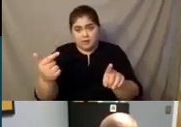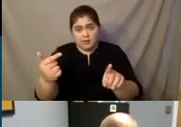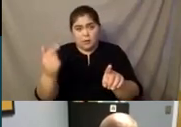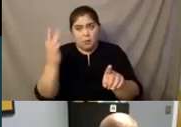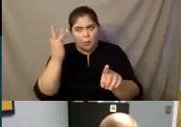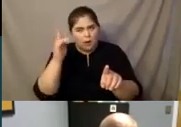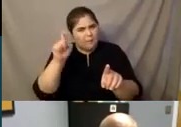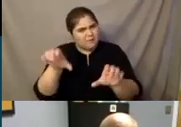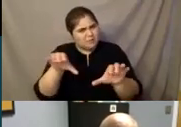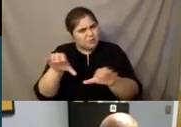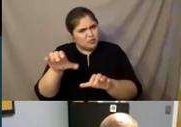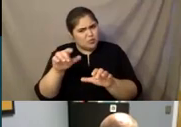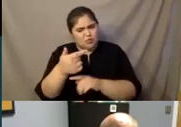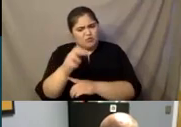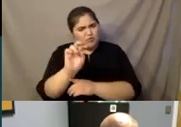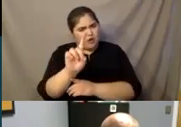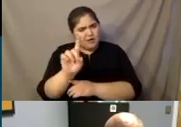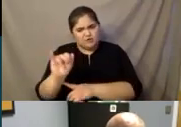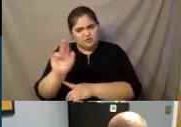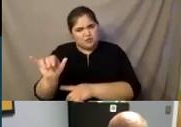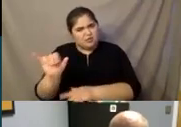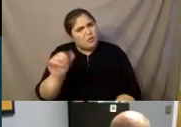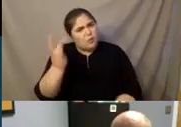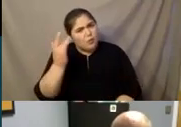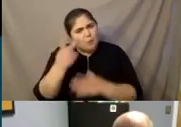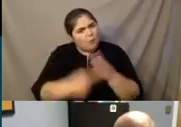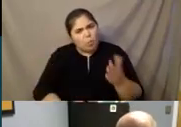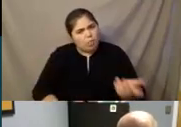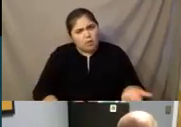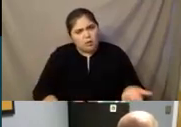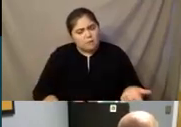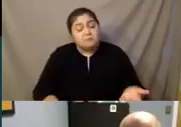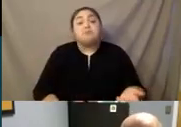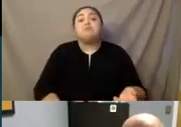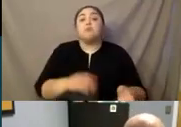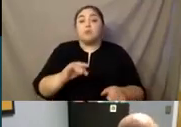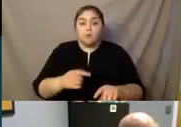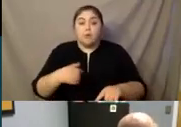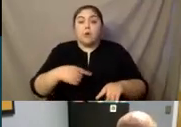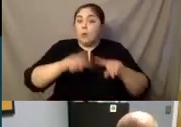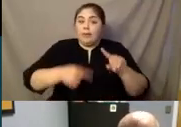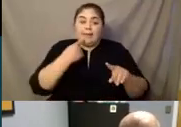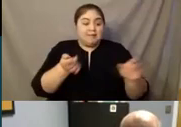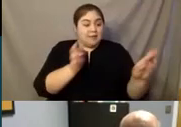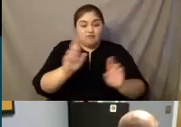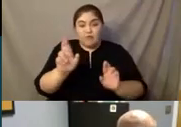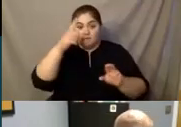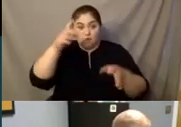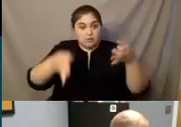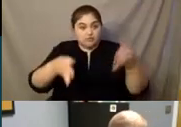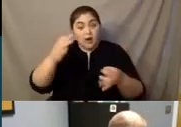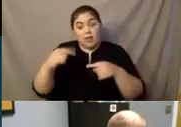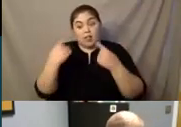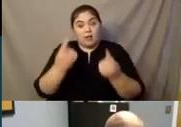Because New York State, so basically it's the difference between, we cannot announce ready for trial on a case until it has gone